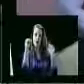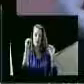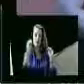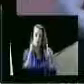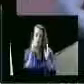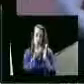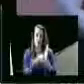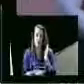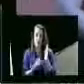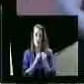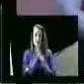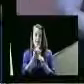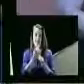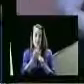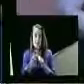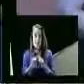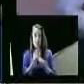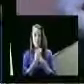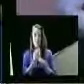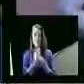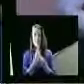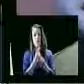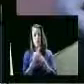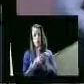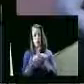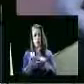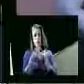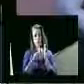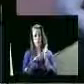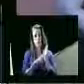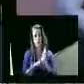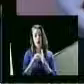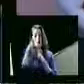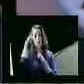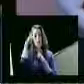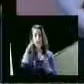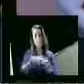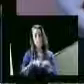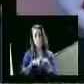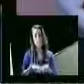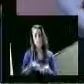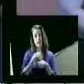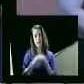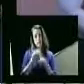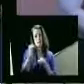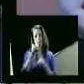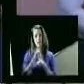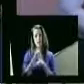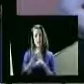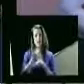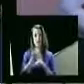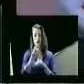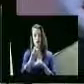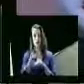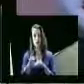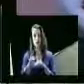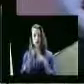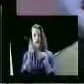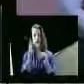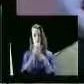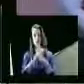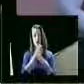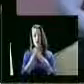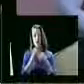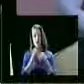students with dyslexia using appropriate scientific research and brain-based multi-sensory intervention methods and